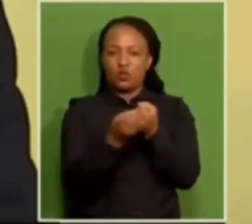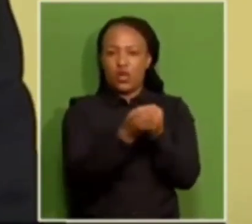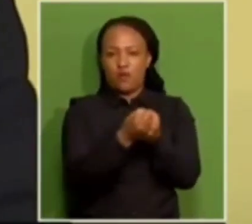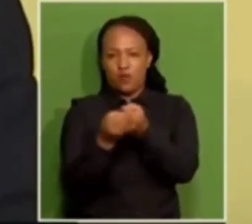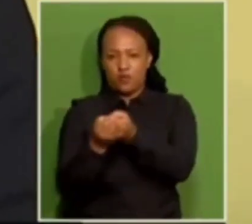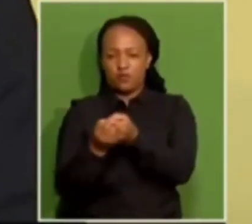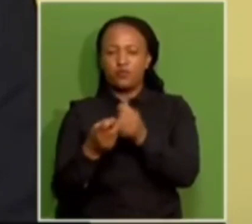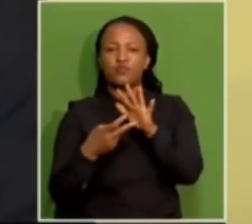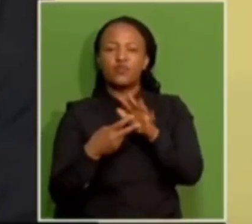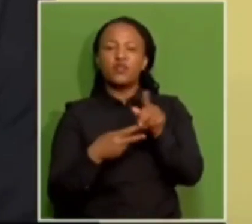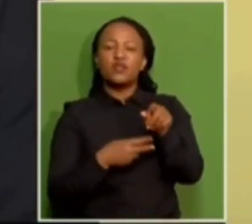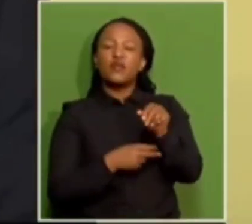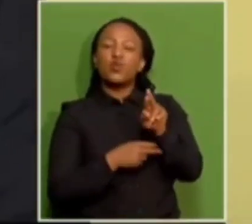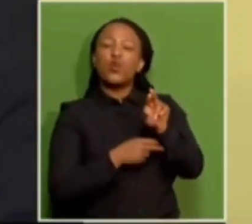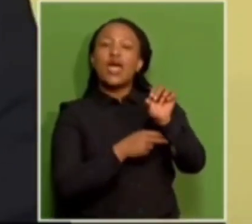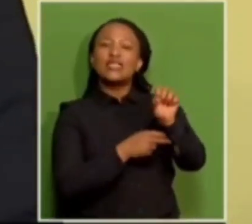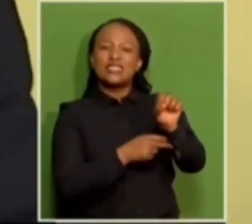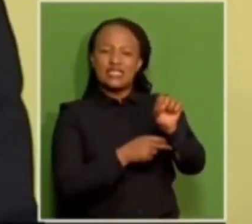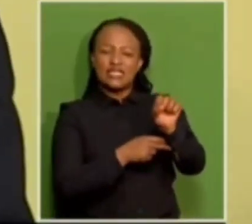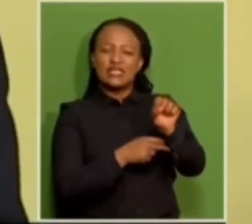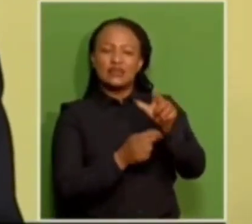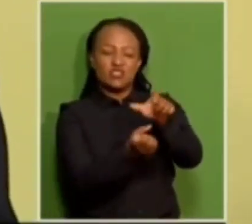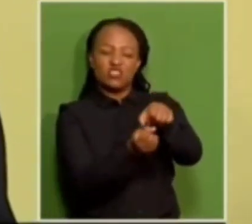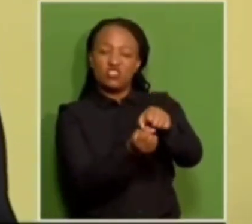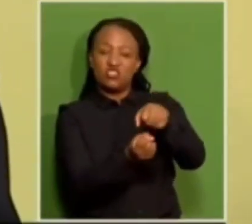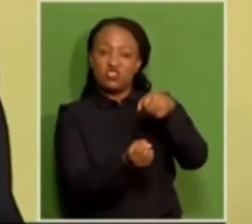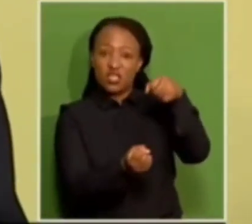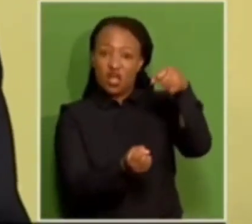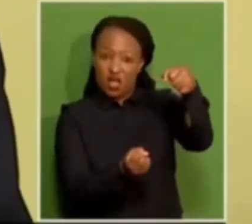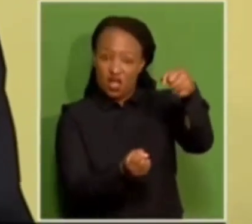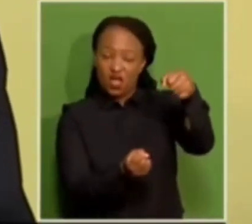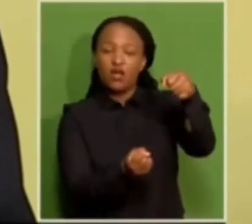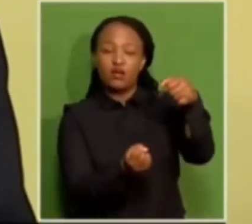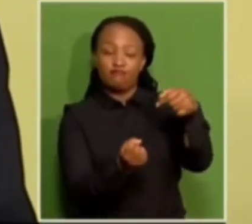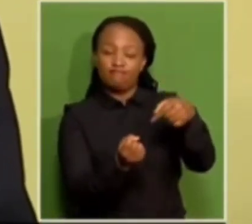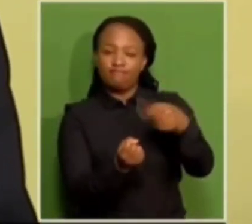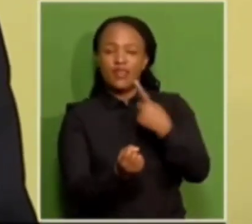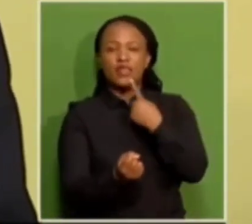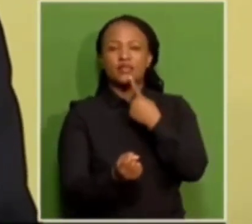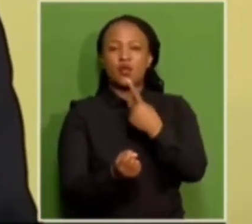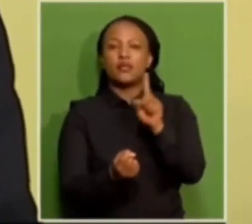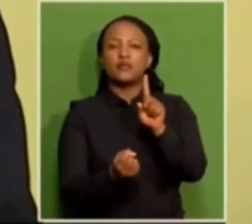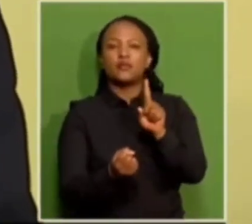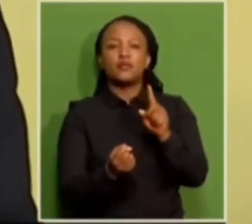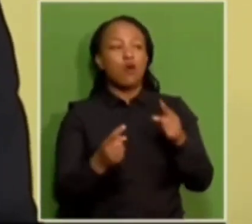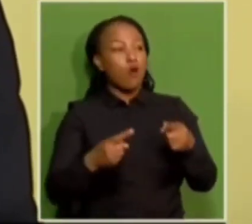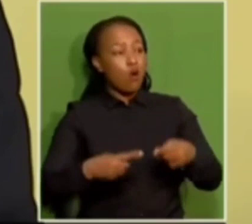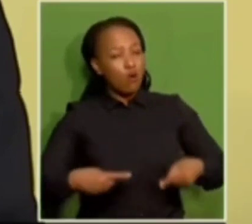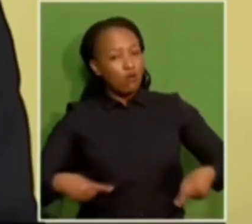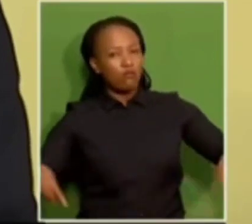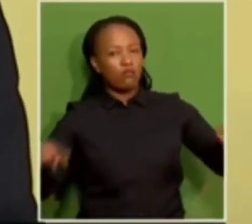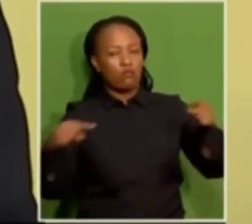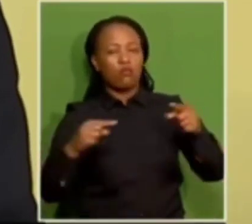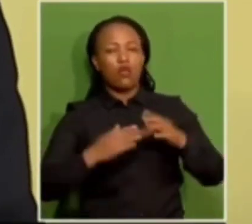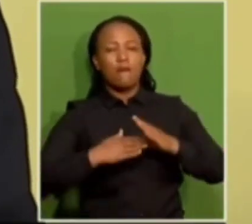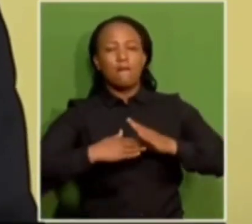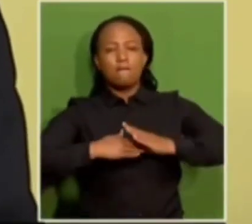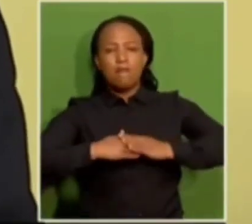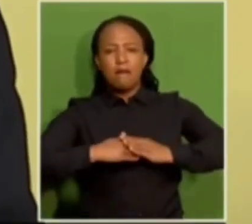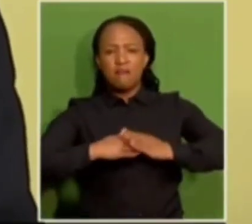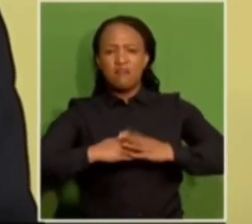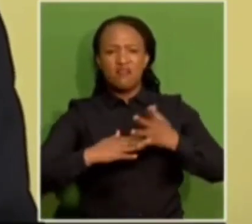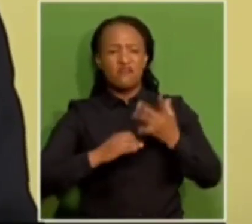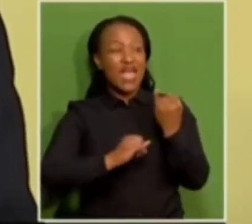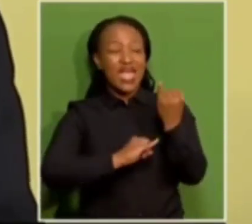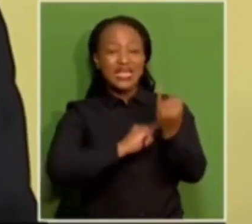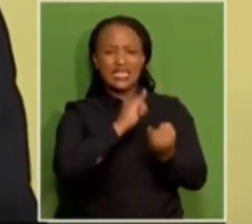fully committed to the articles of the United Nations Charter including the principle that all members